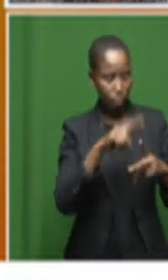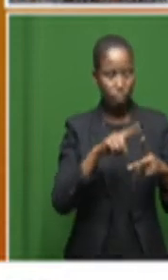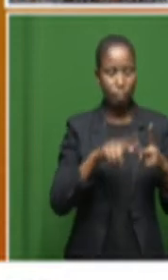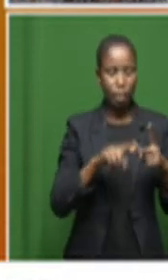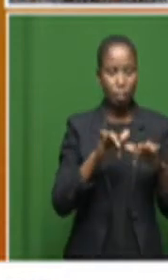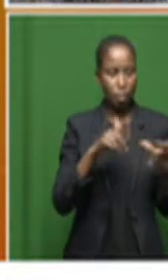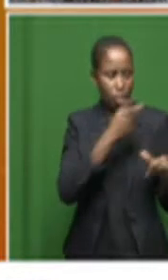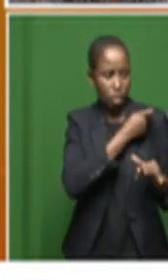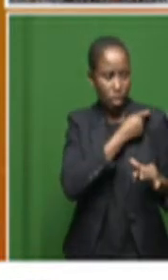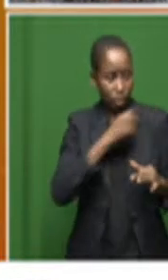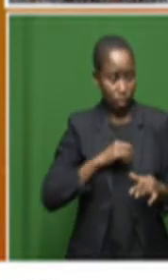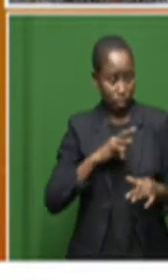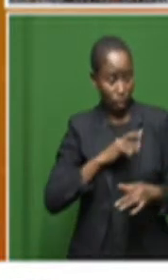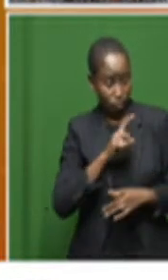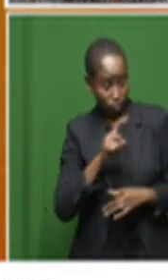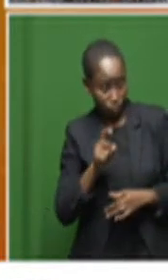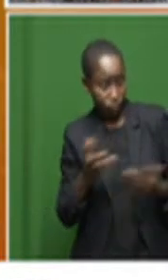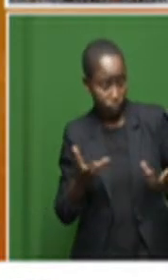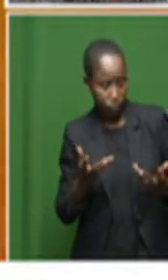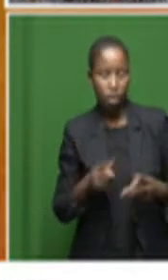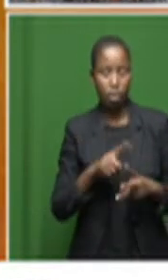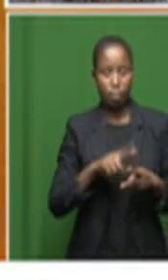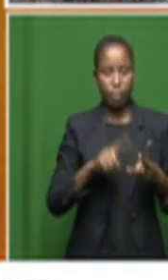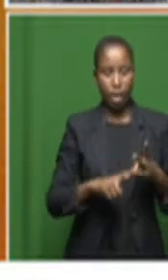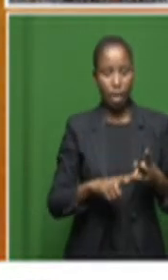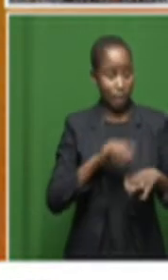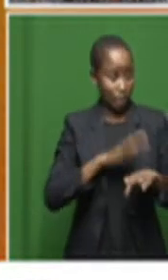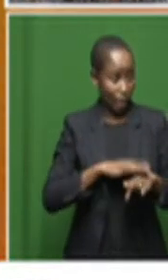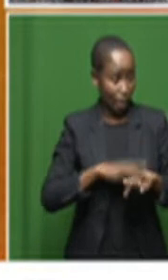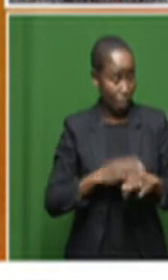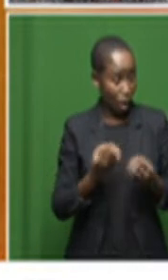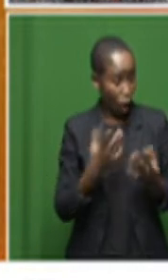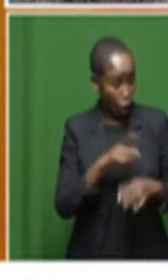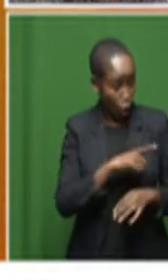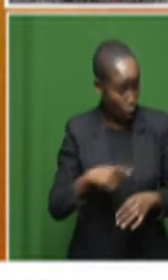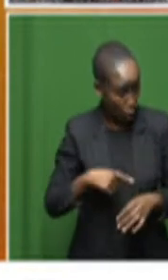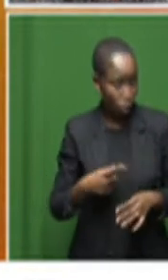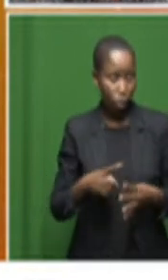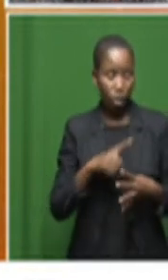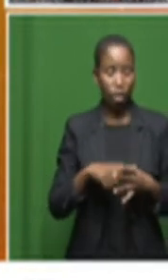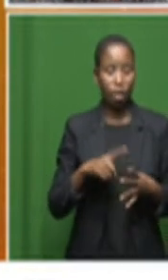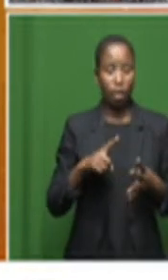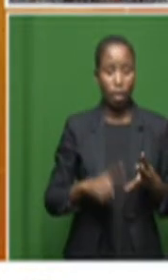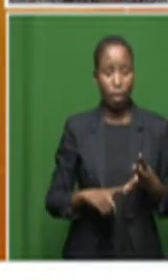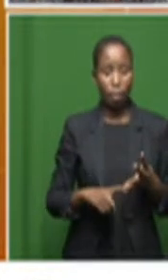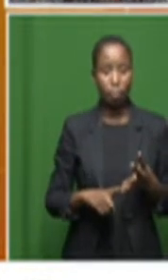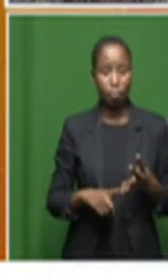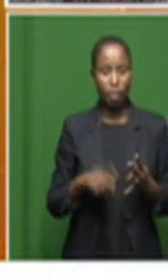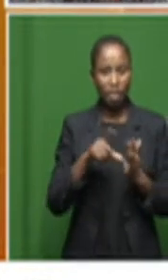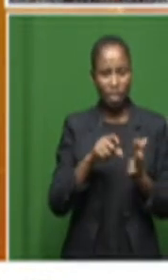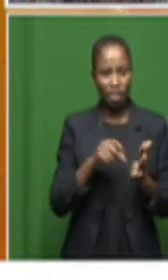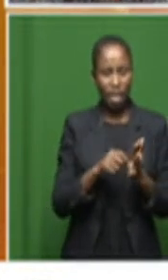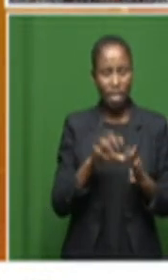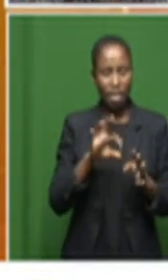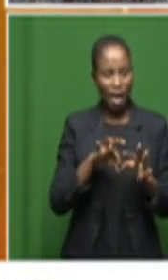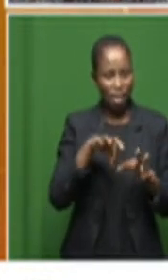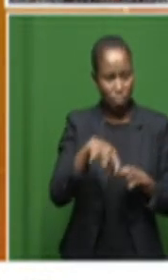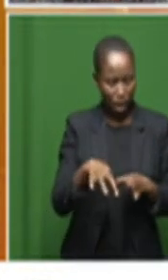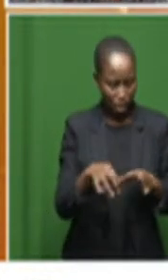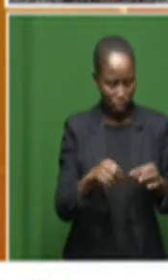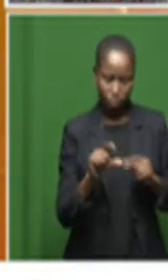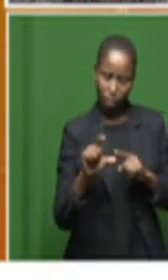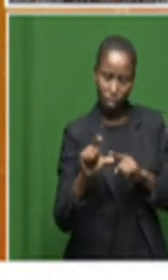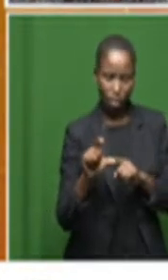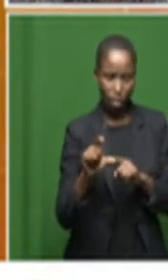at hand, how much time we have, including the expiry date of the vaccine in